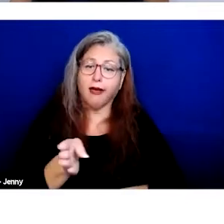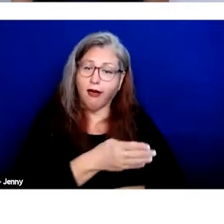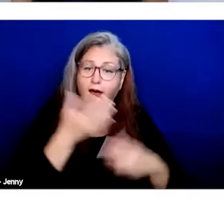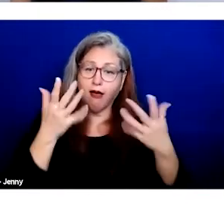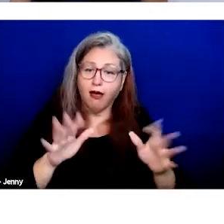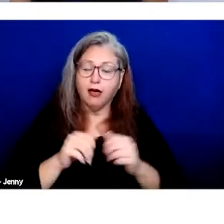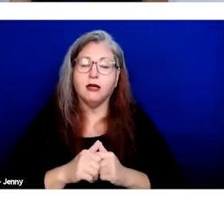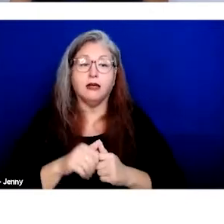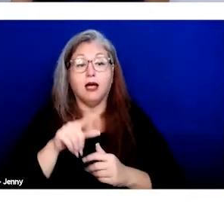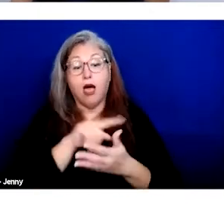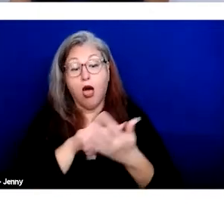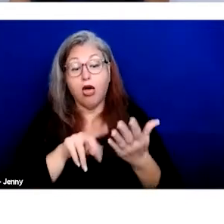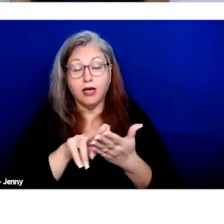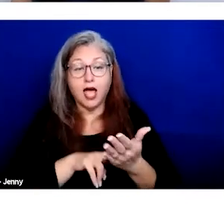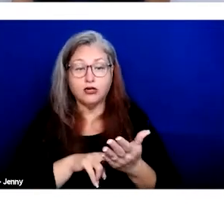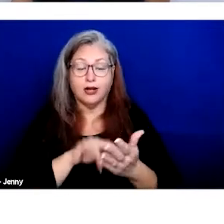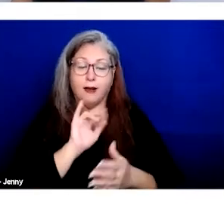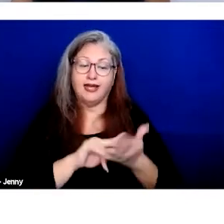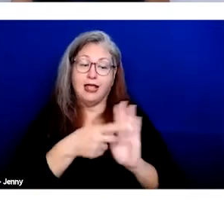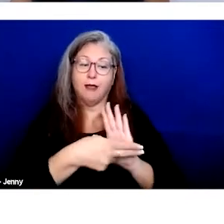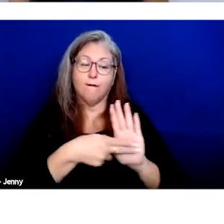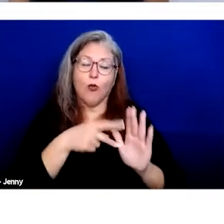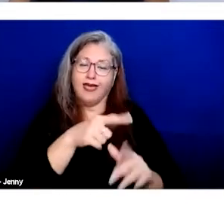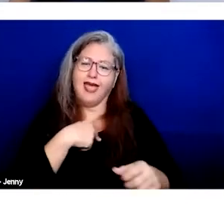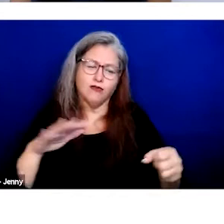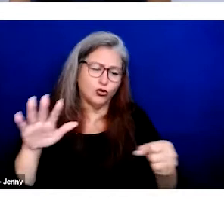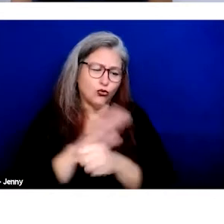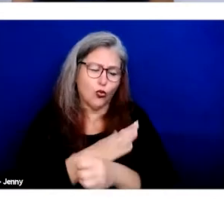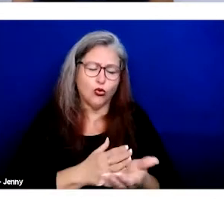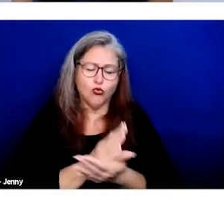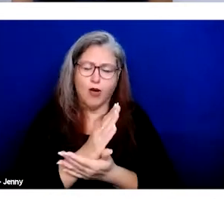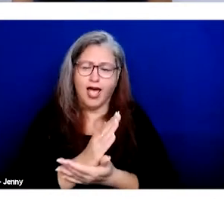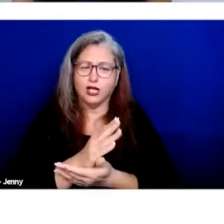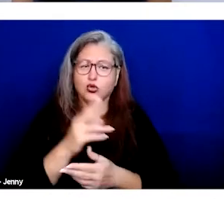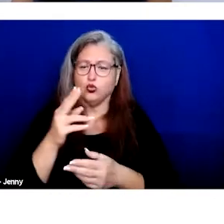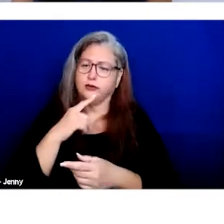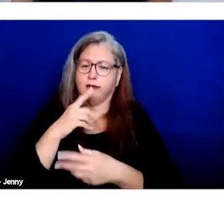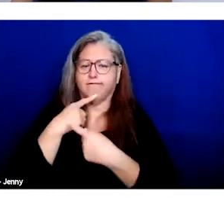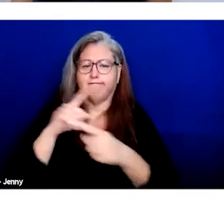These contracts provide brands with the exclusive right to invoke force majeure.